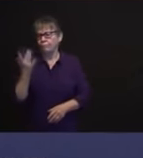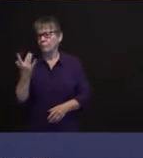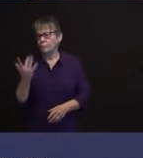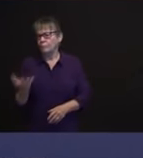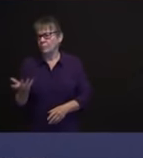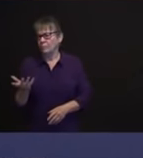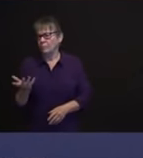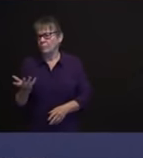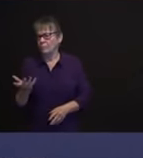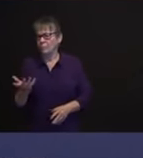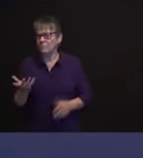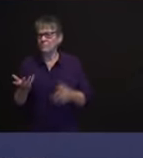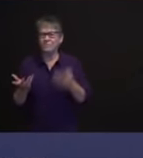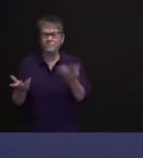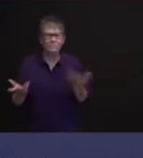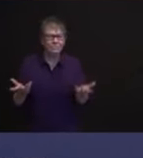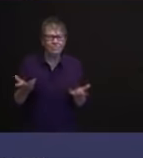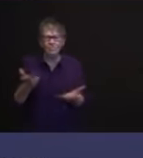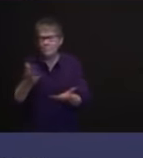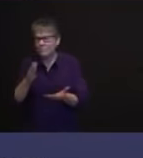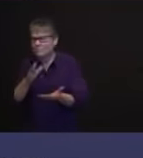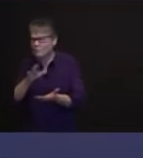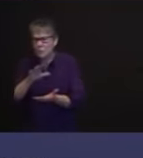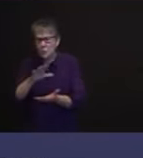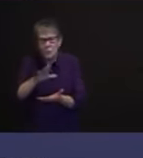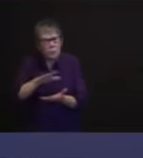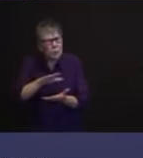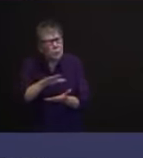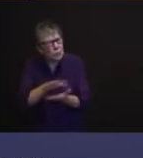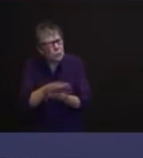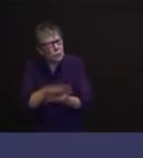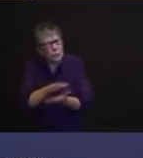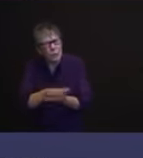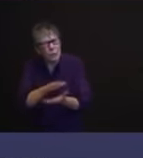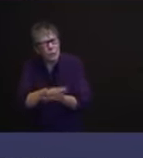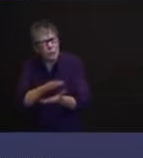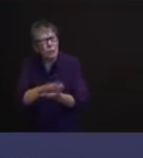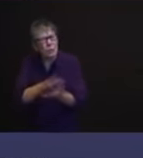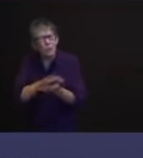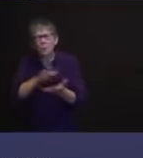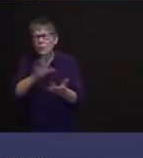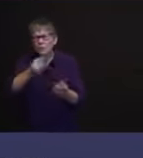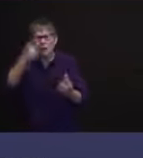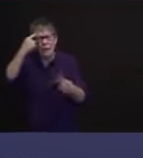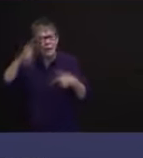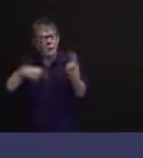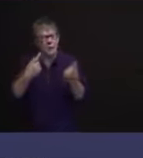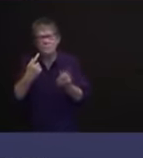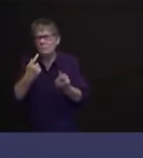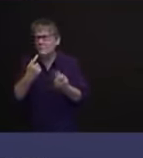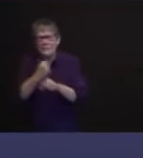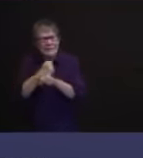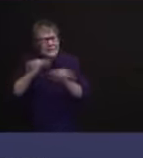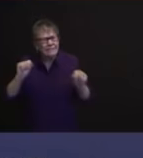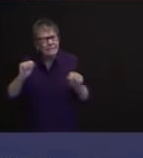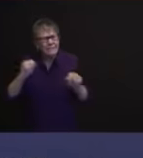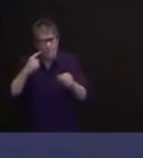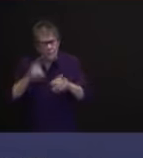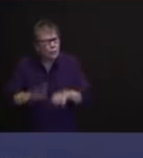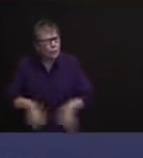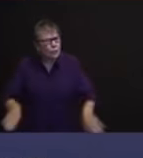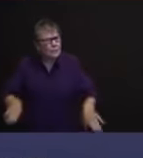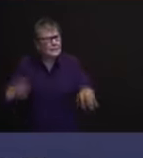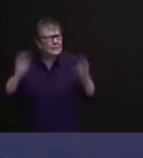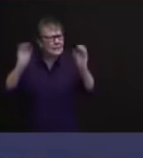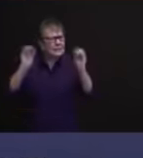matter to be one of the safer settings. And that, by the way, does not mean it's a stress-free school year. Bless our educators, our parents,